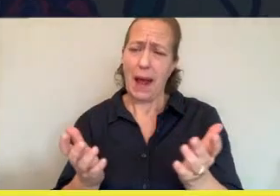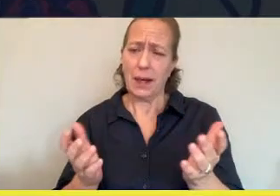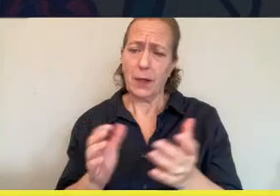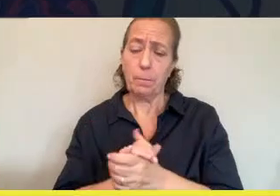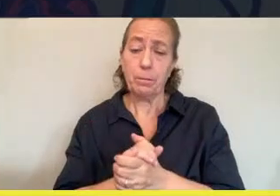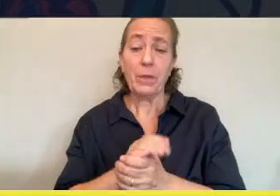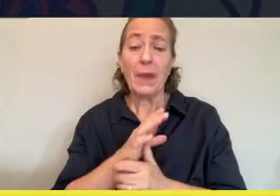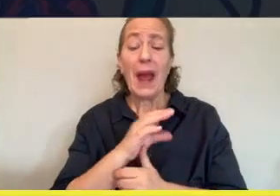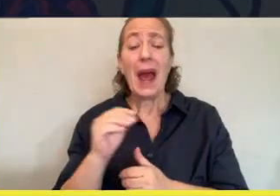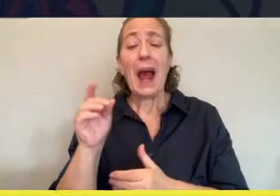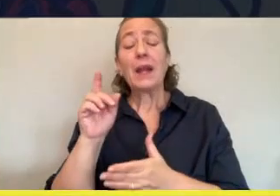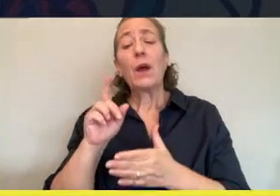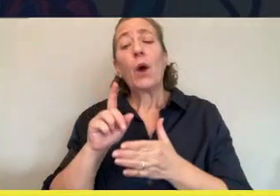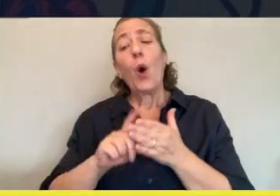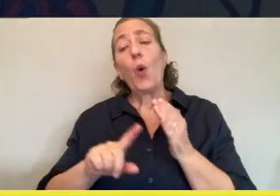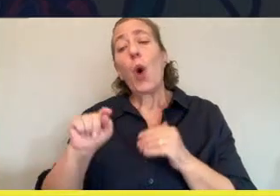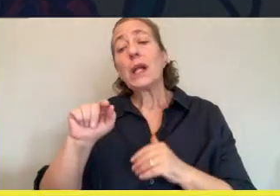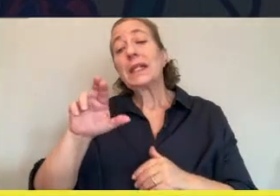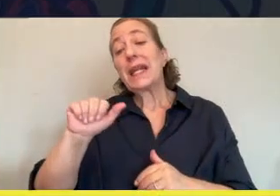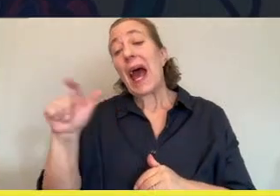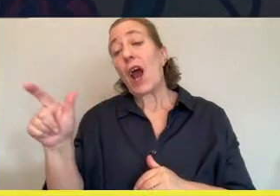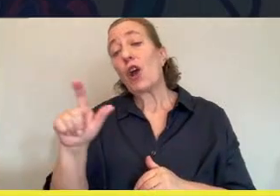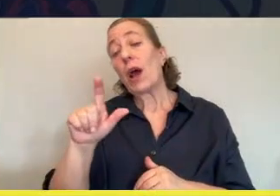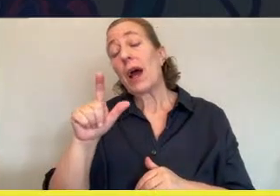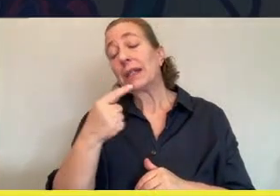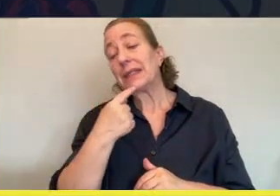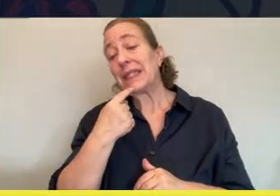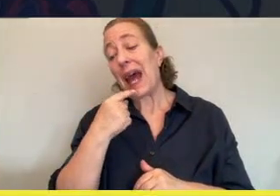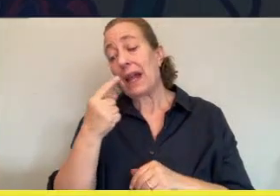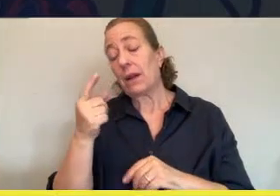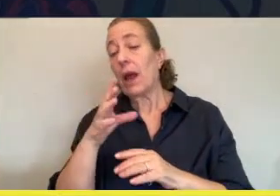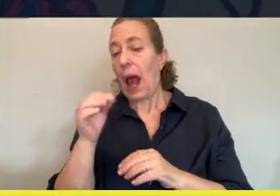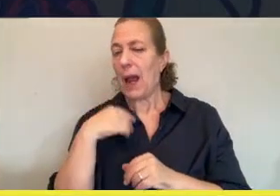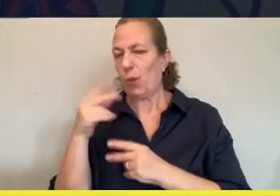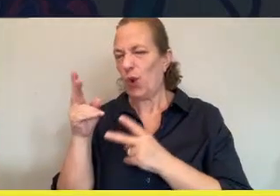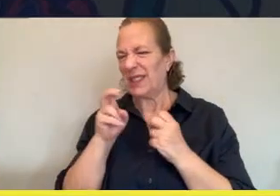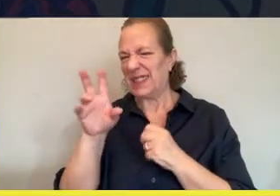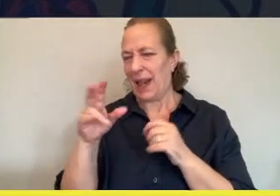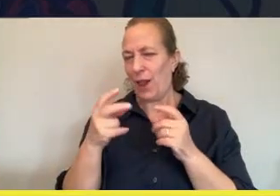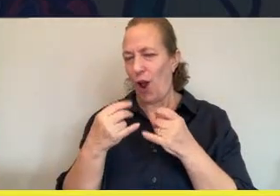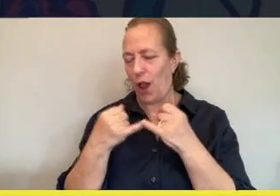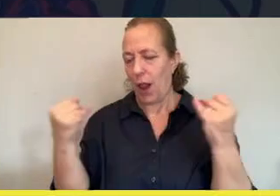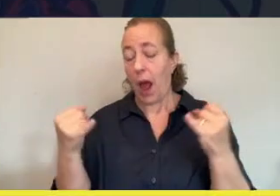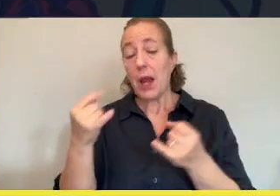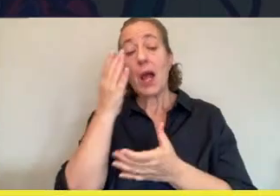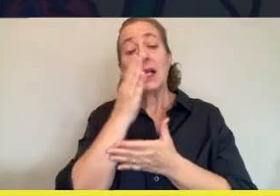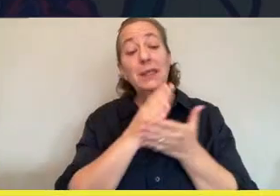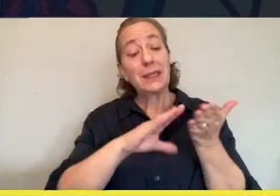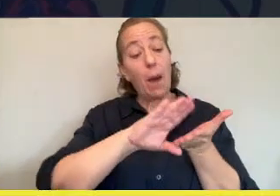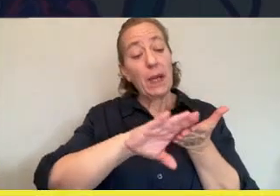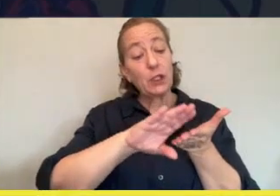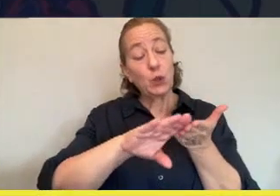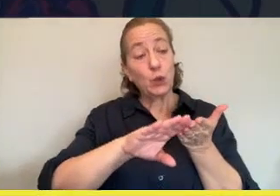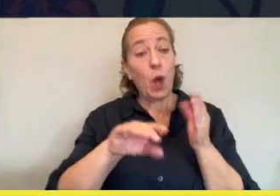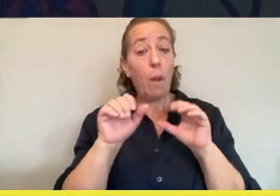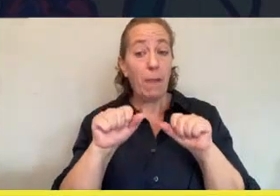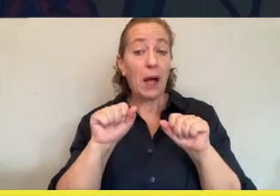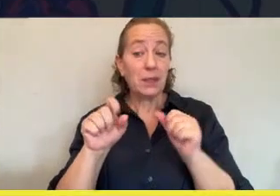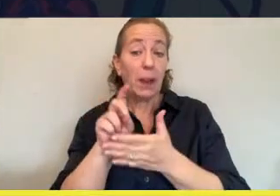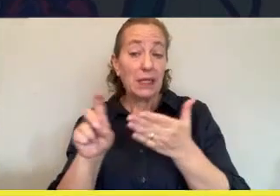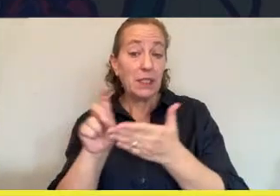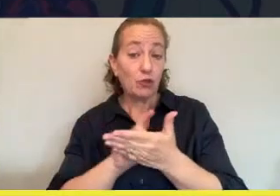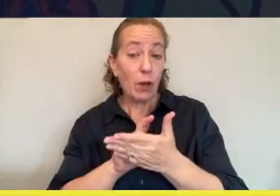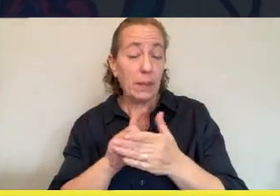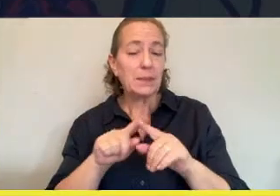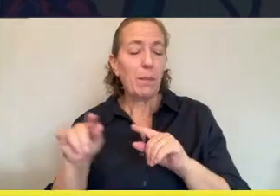Legu said, where she had said, and I'm going to steal her line, while some excuses were possibly discriminatory, it is also difficult